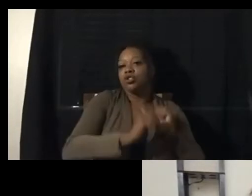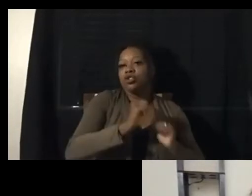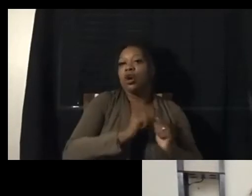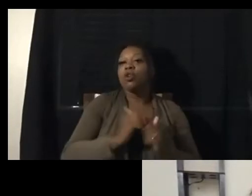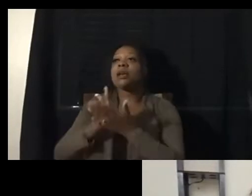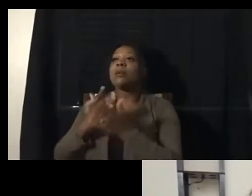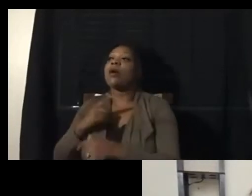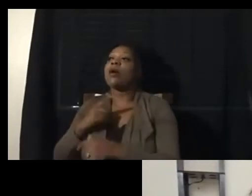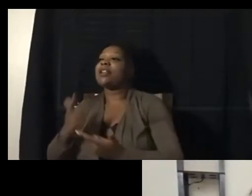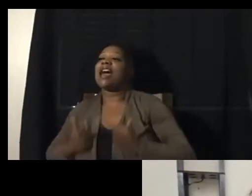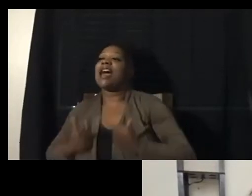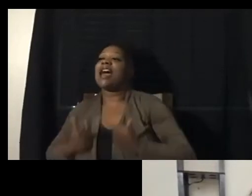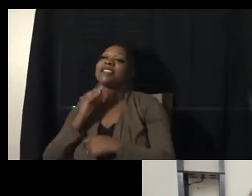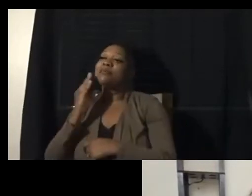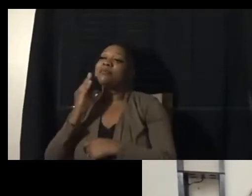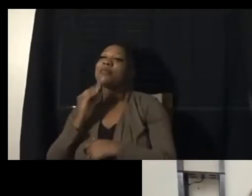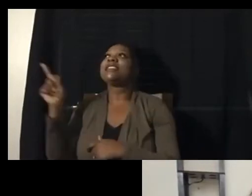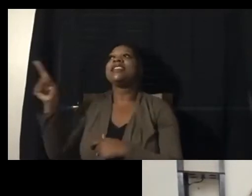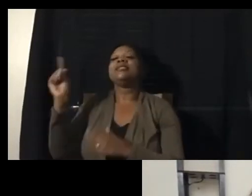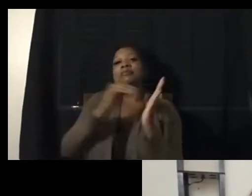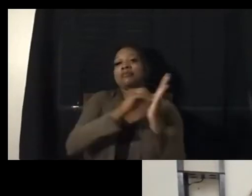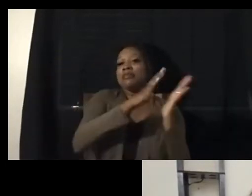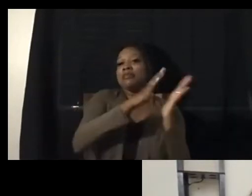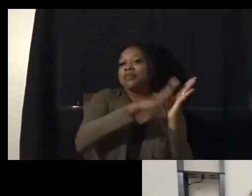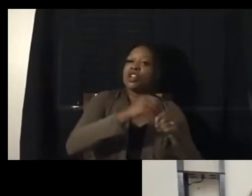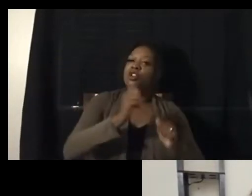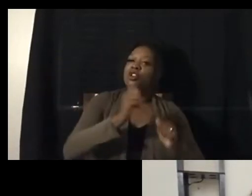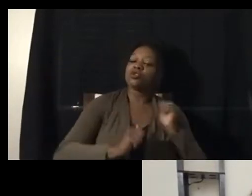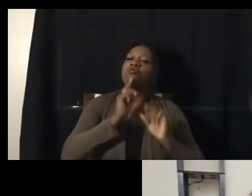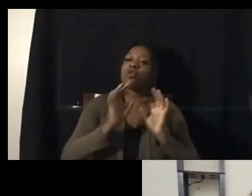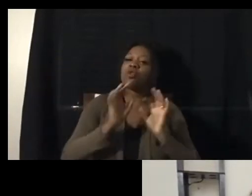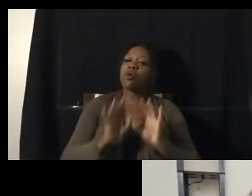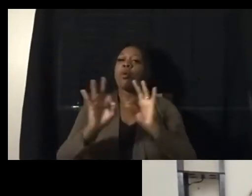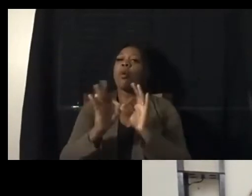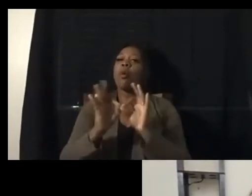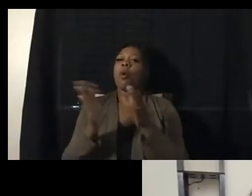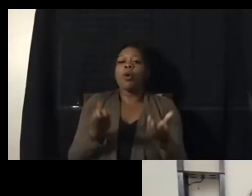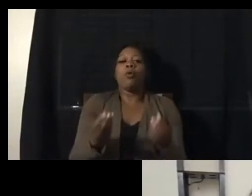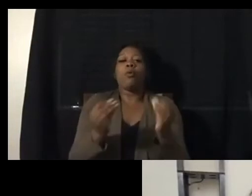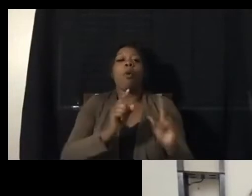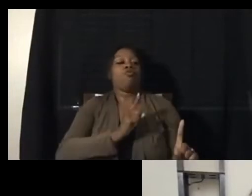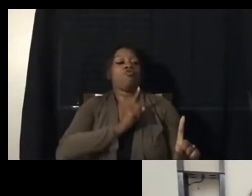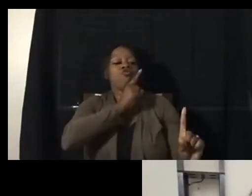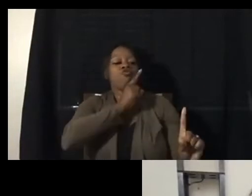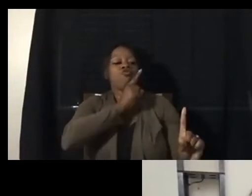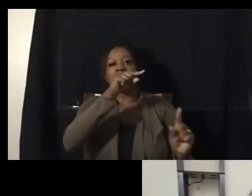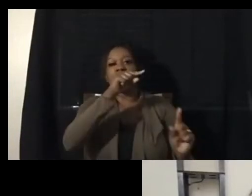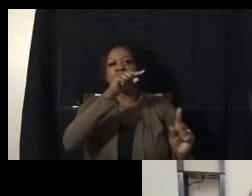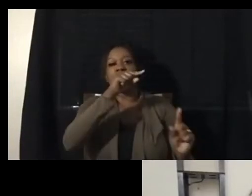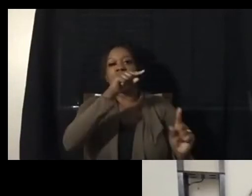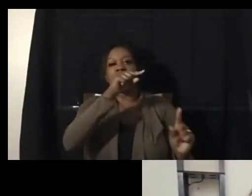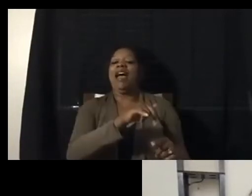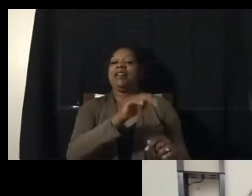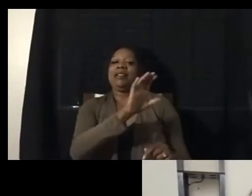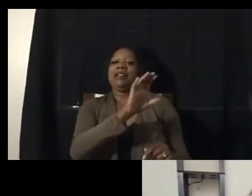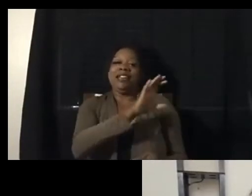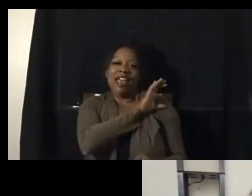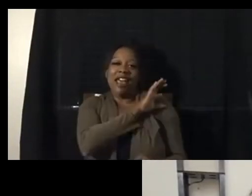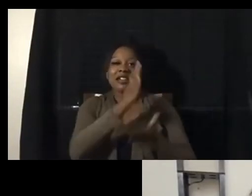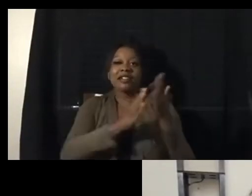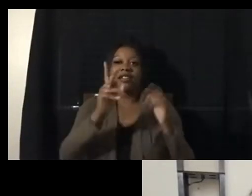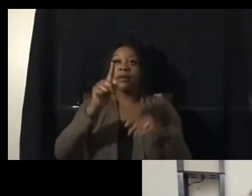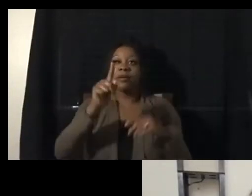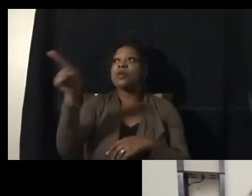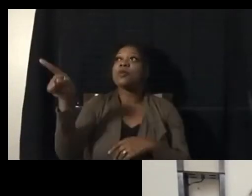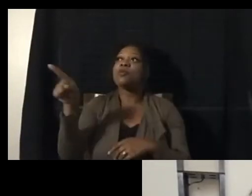really important because it just brings more realism to the character and what some people with autism deal with, especially when they're a teenager.